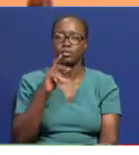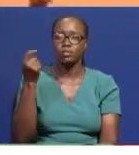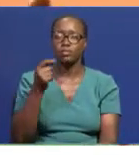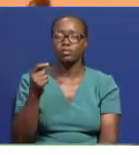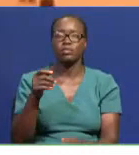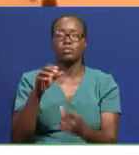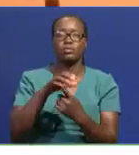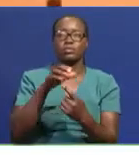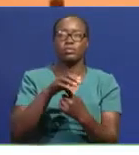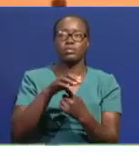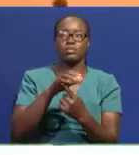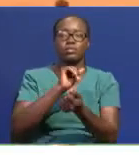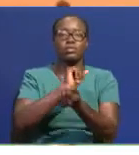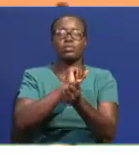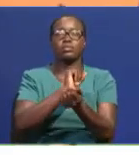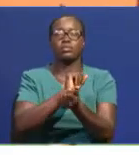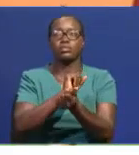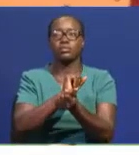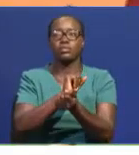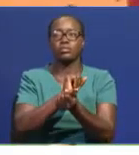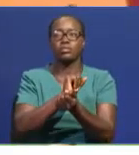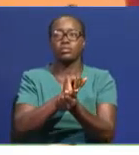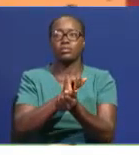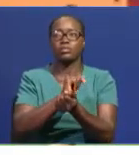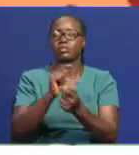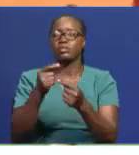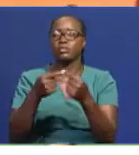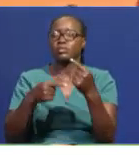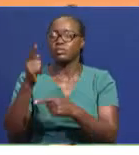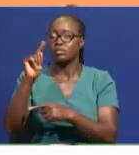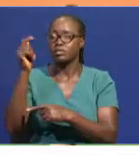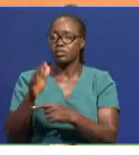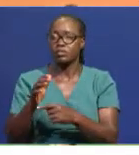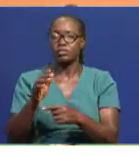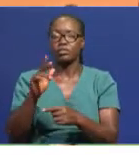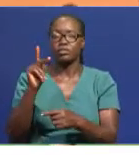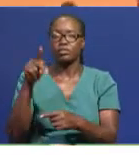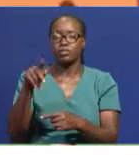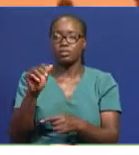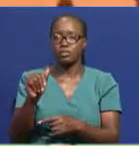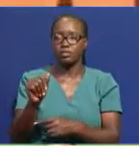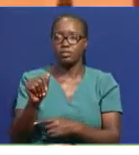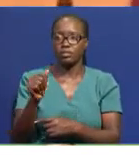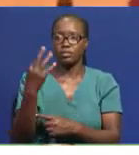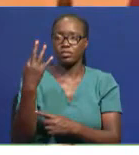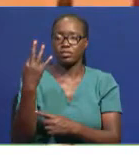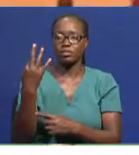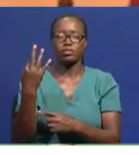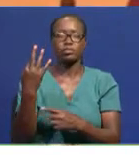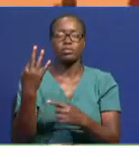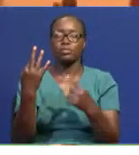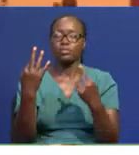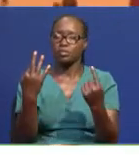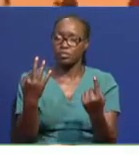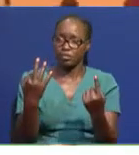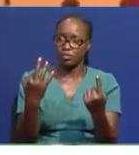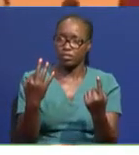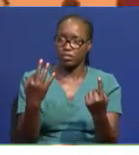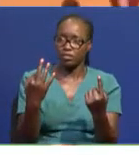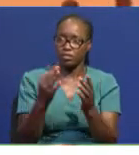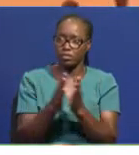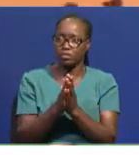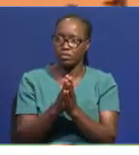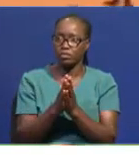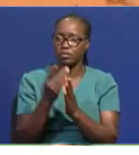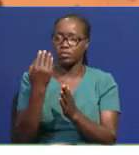League champions Prisons had defeated Kenyan counterparts Kenya Ports Authority 3-1 in the quarterfinals in